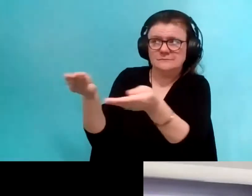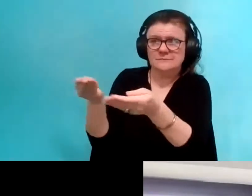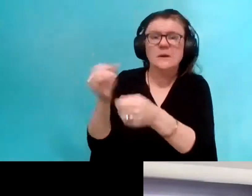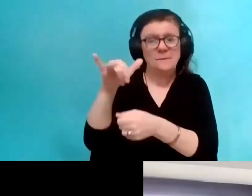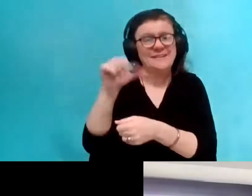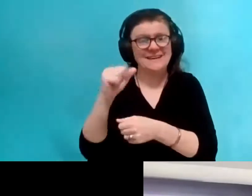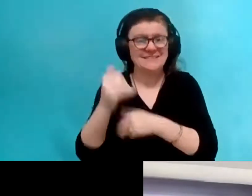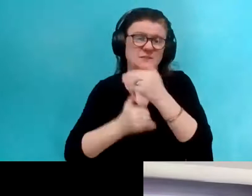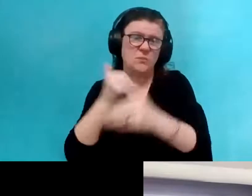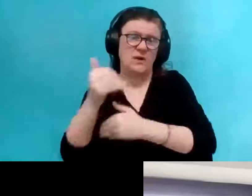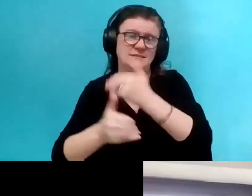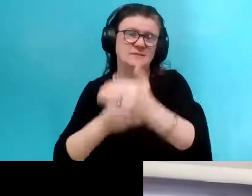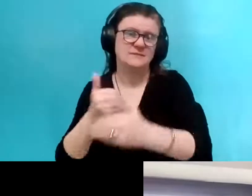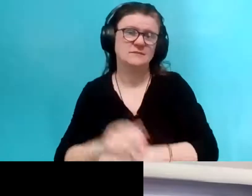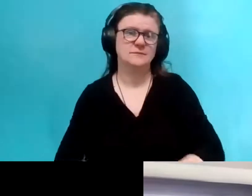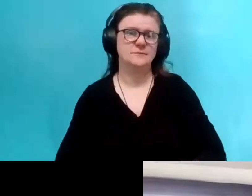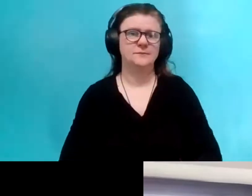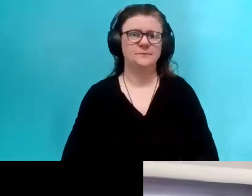process.